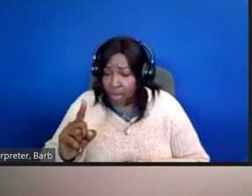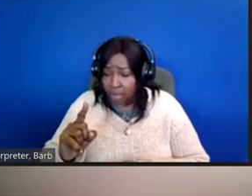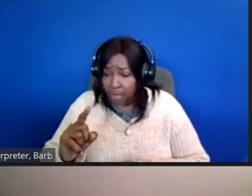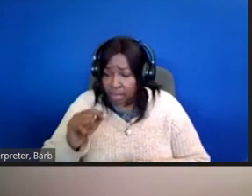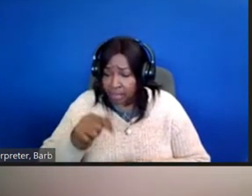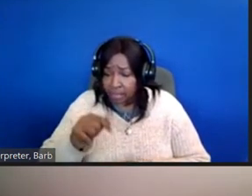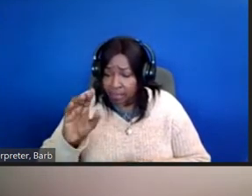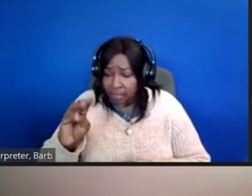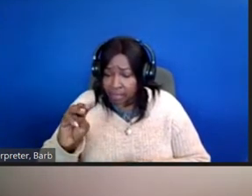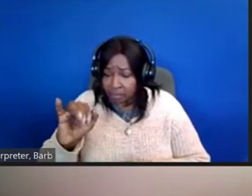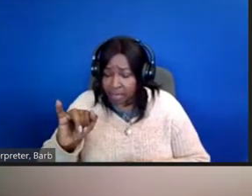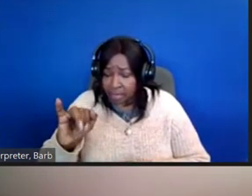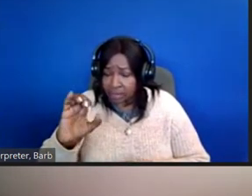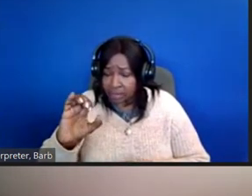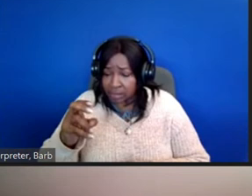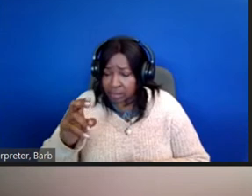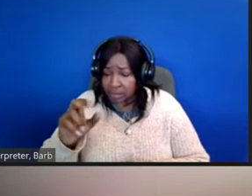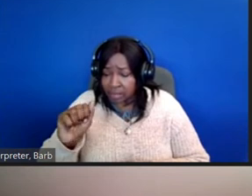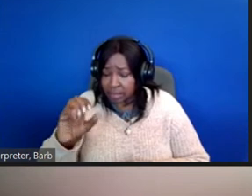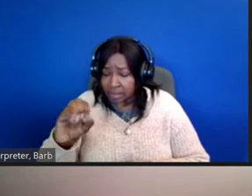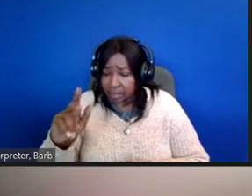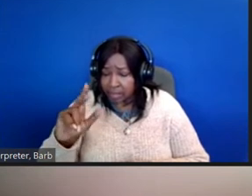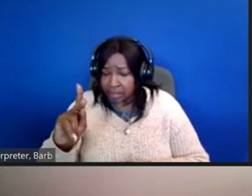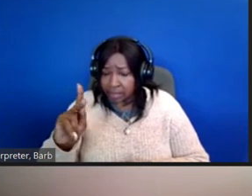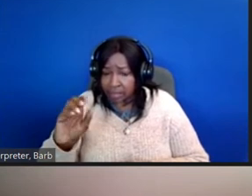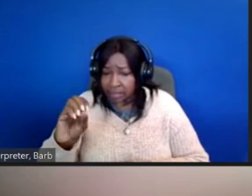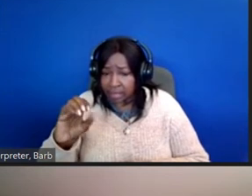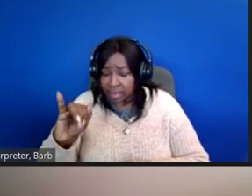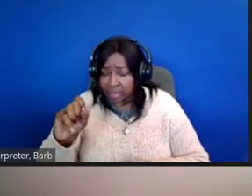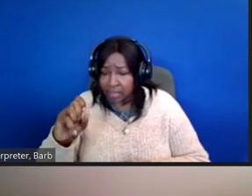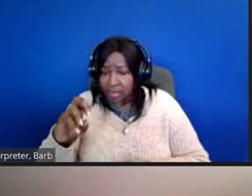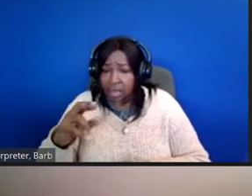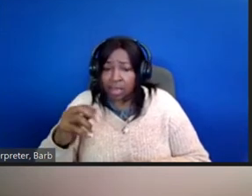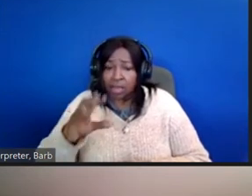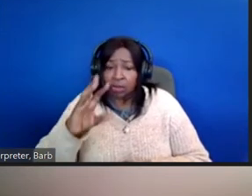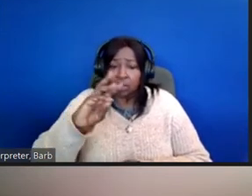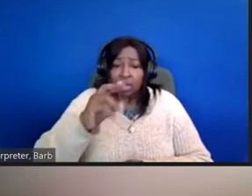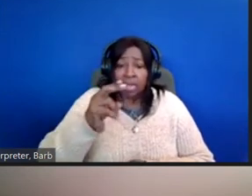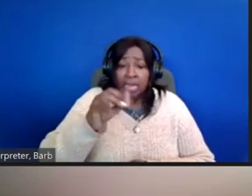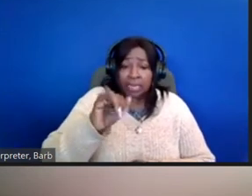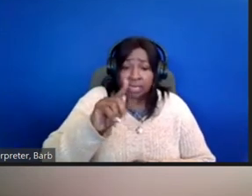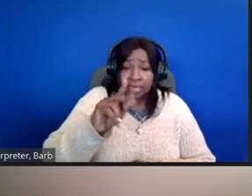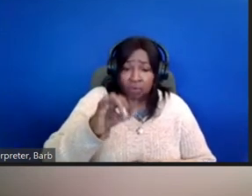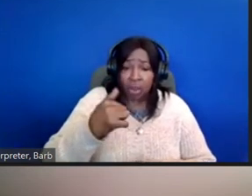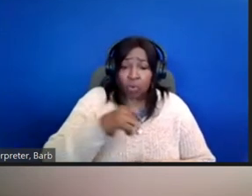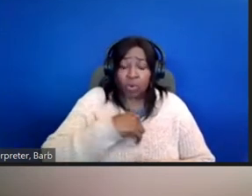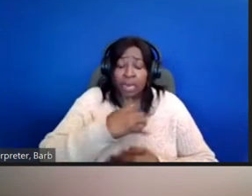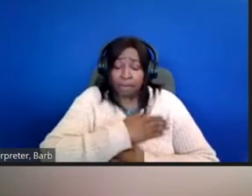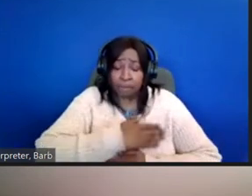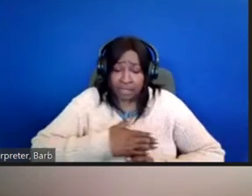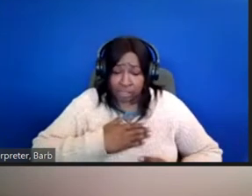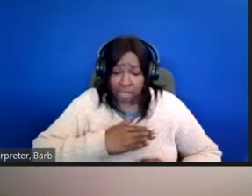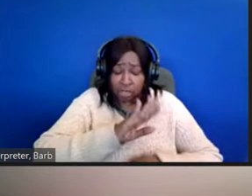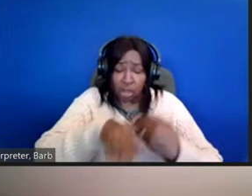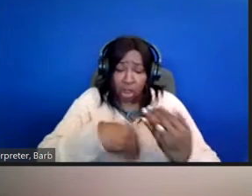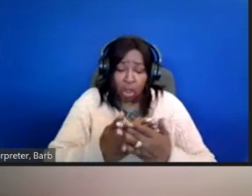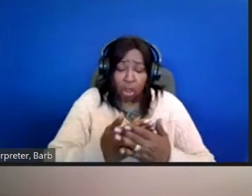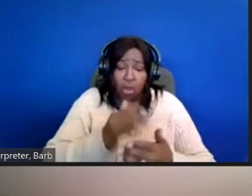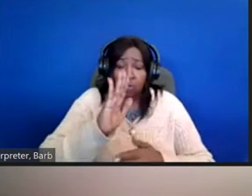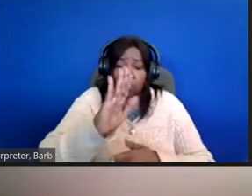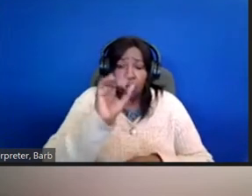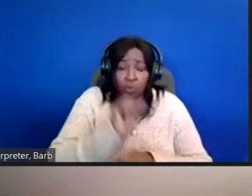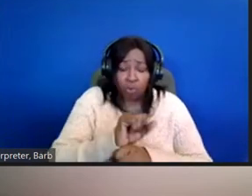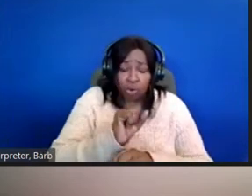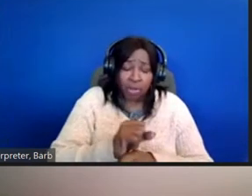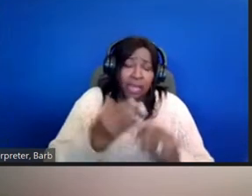Kaiser. Whitney, we appreciate all your work, and I know you've been very diligent. So thank you, and good luck with